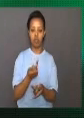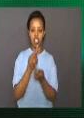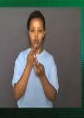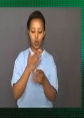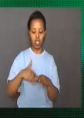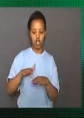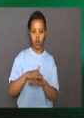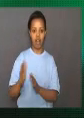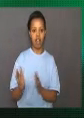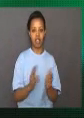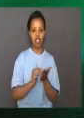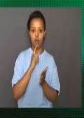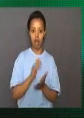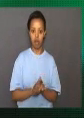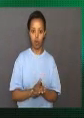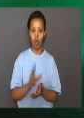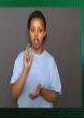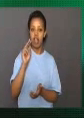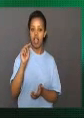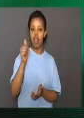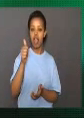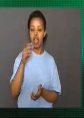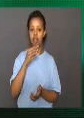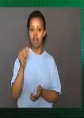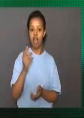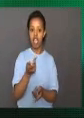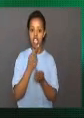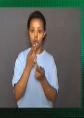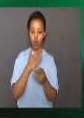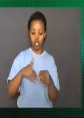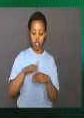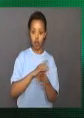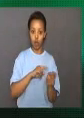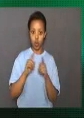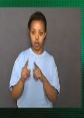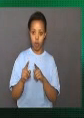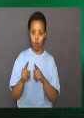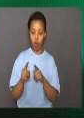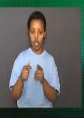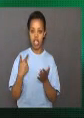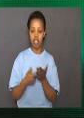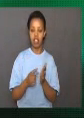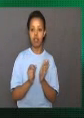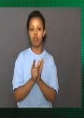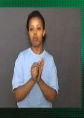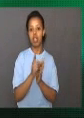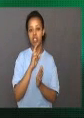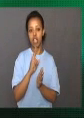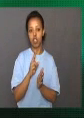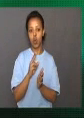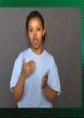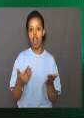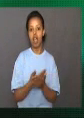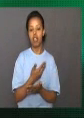coats. The DNA and protein coats assemble into new